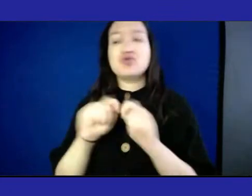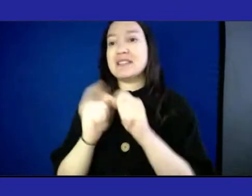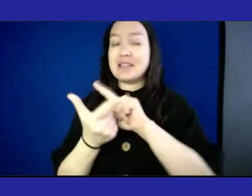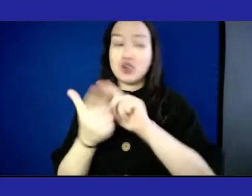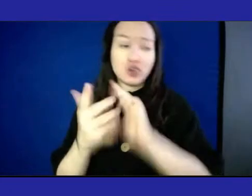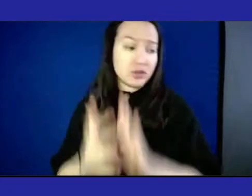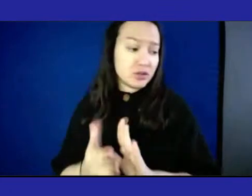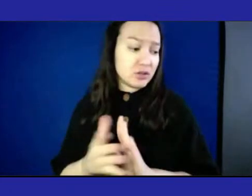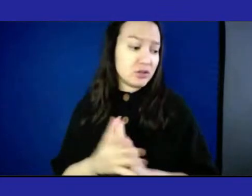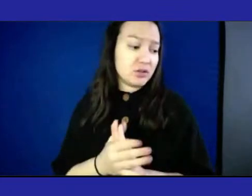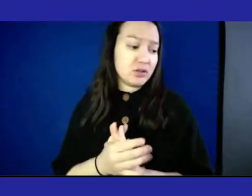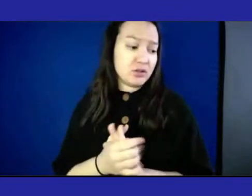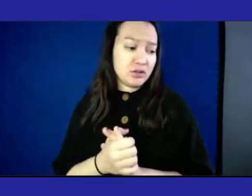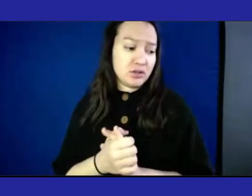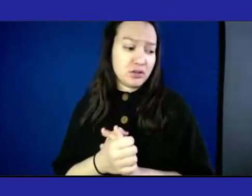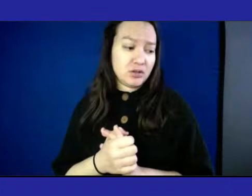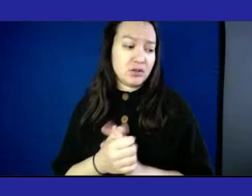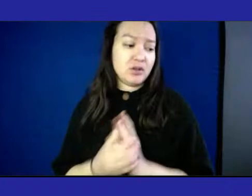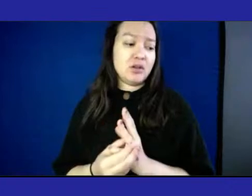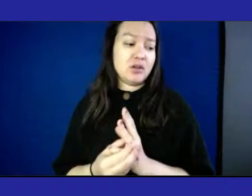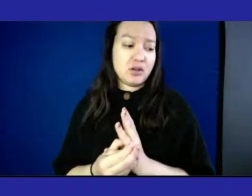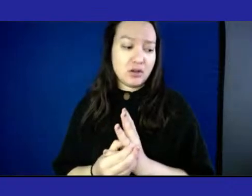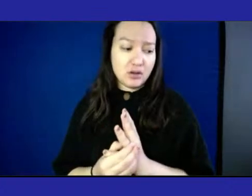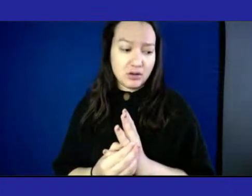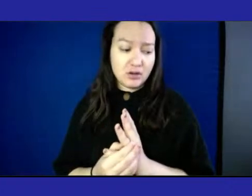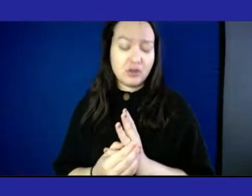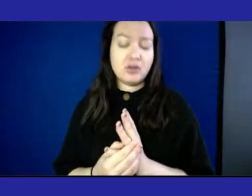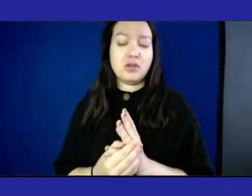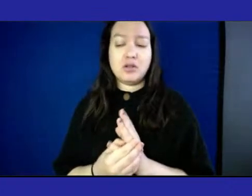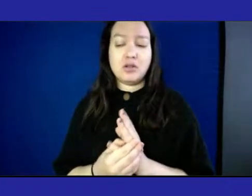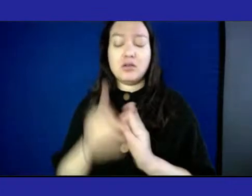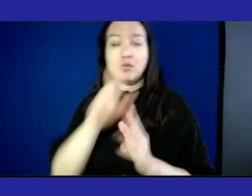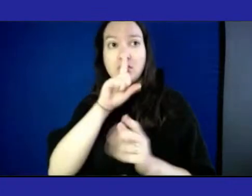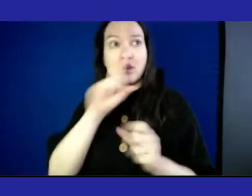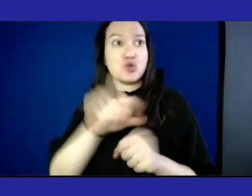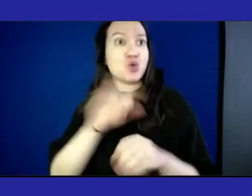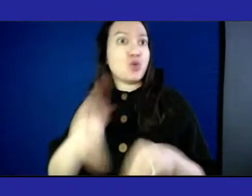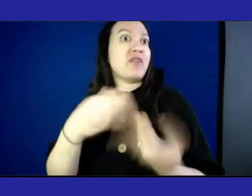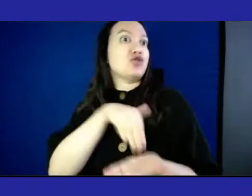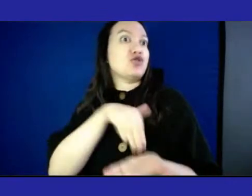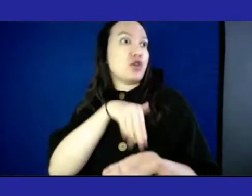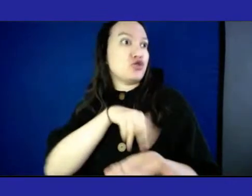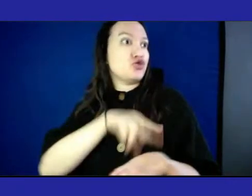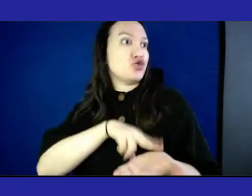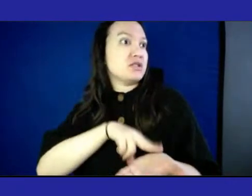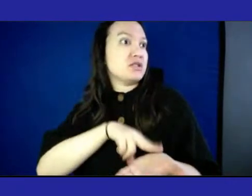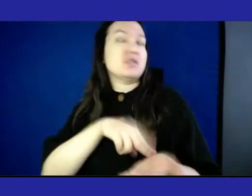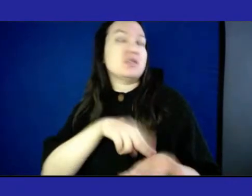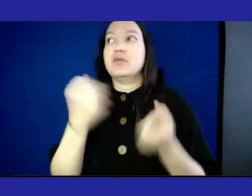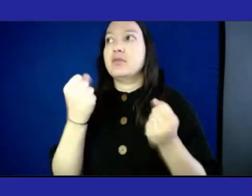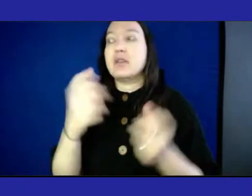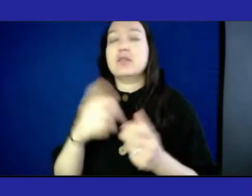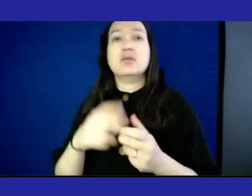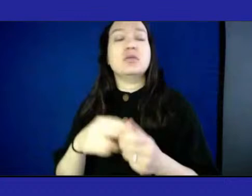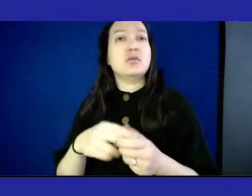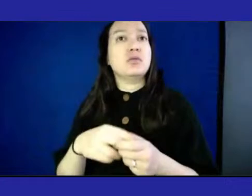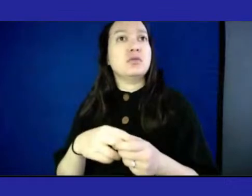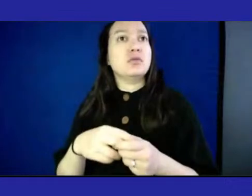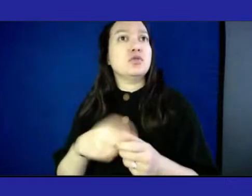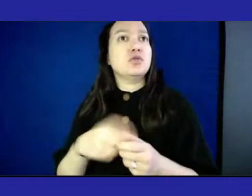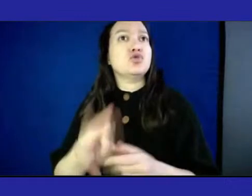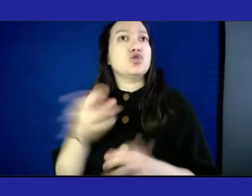from the standpoint of actual providers, do we have a large number of bilingual